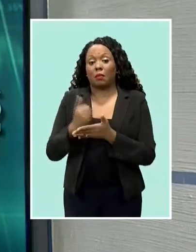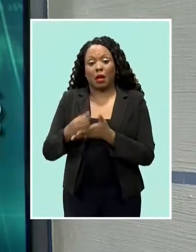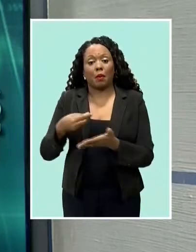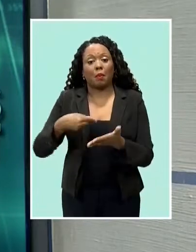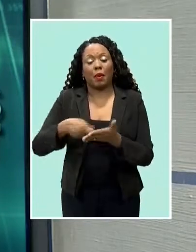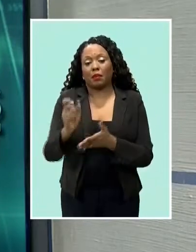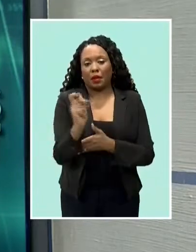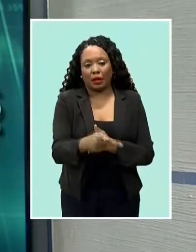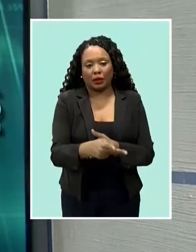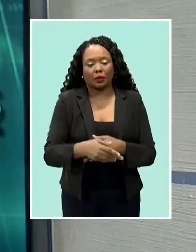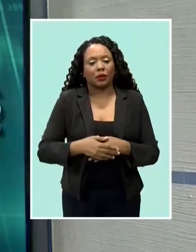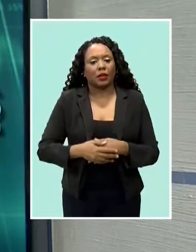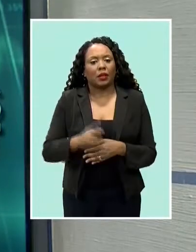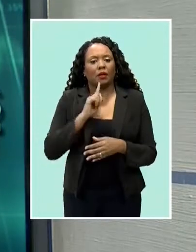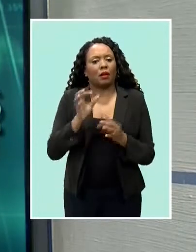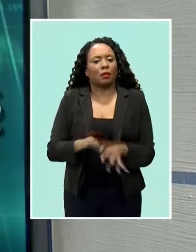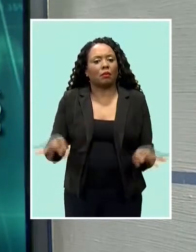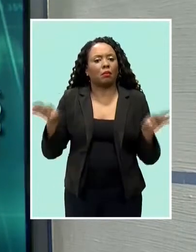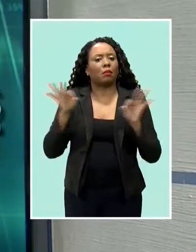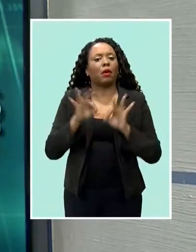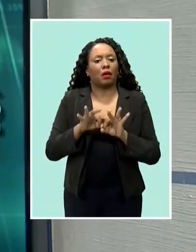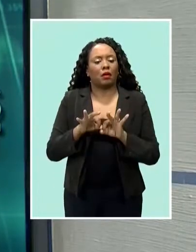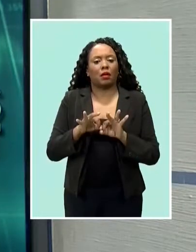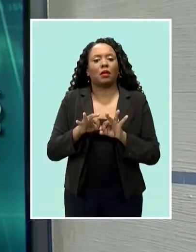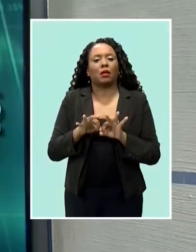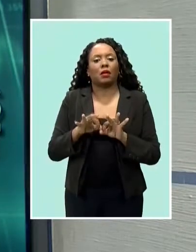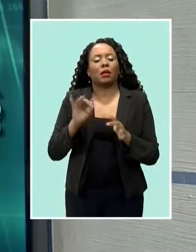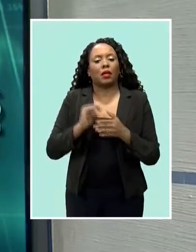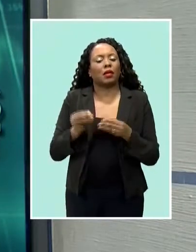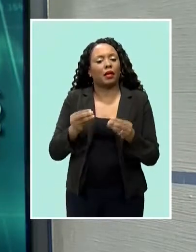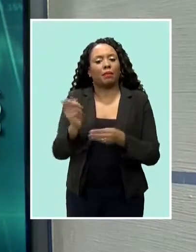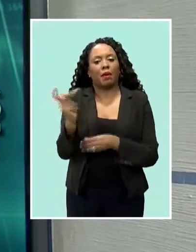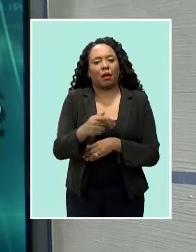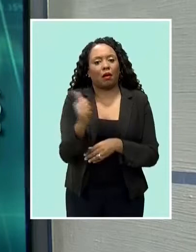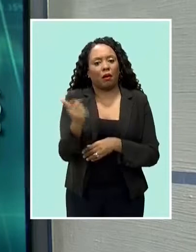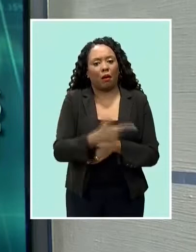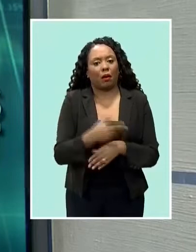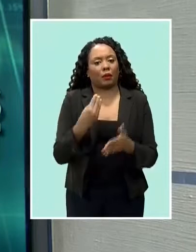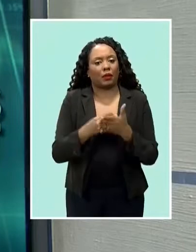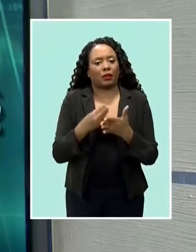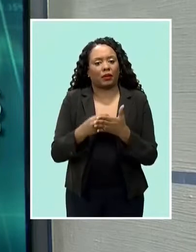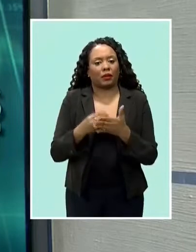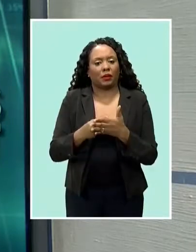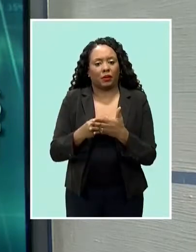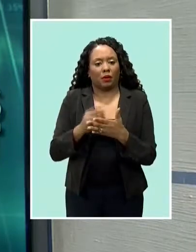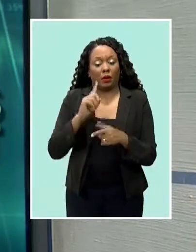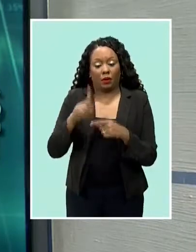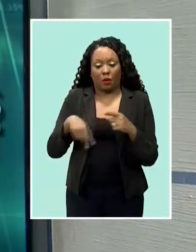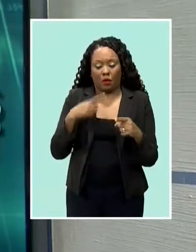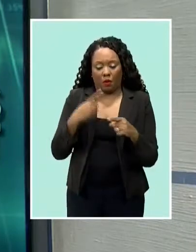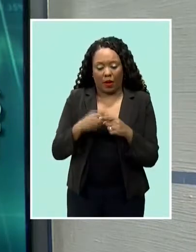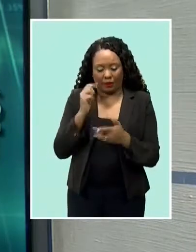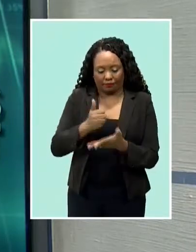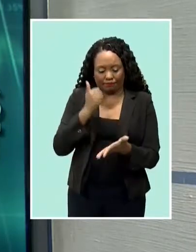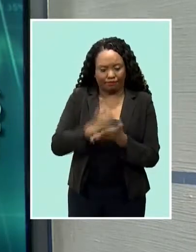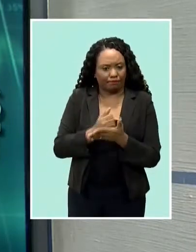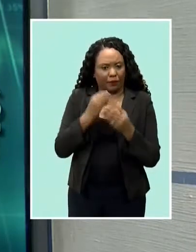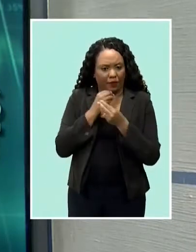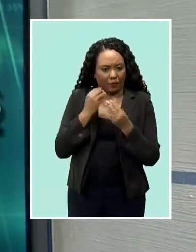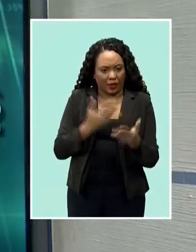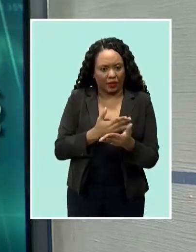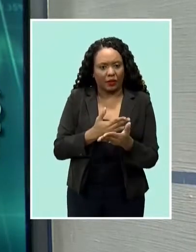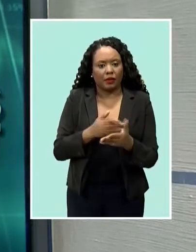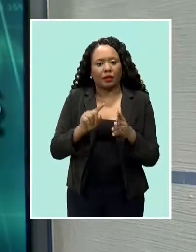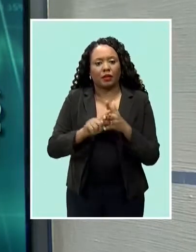vitally important to the bank that customers were not further inconvenienced. He said once the information was verified, they immediately